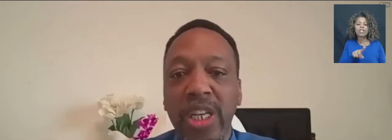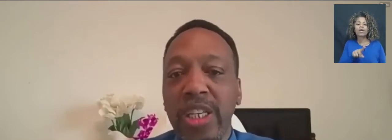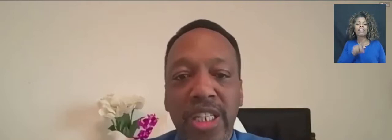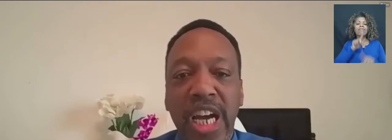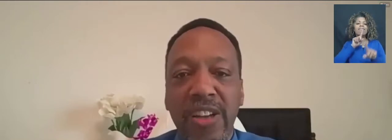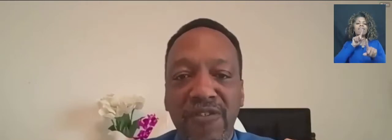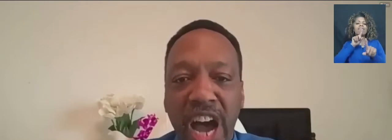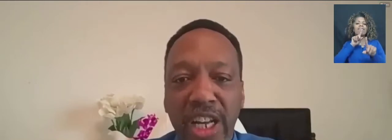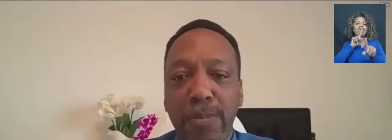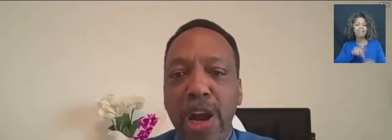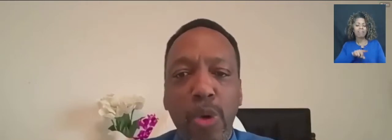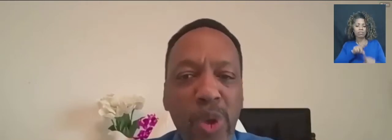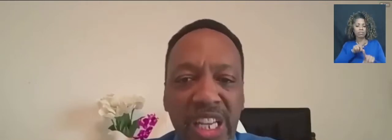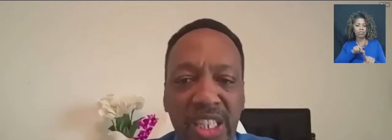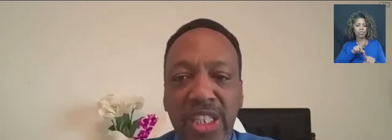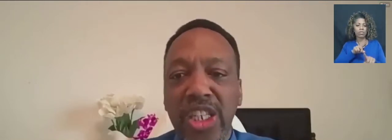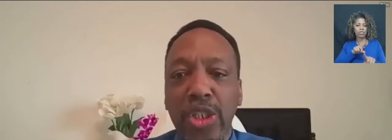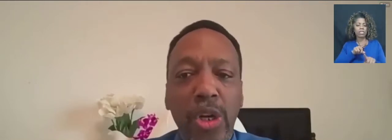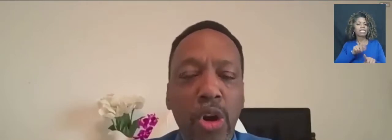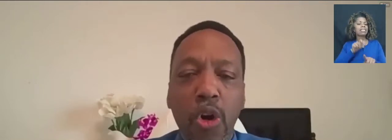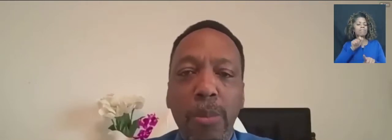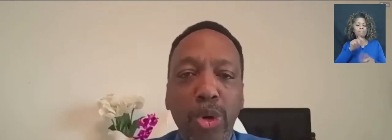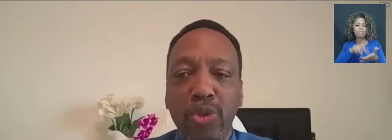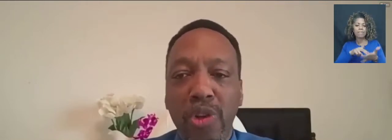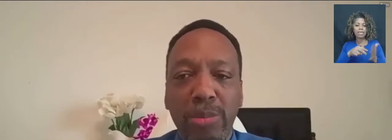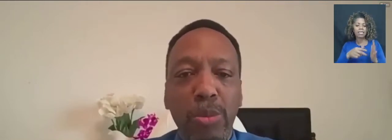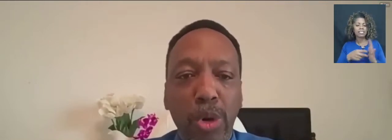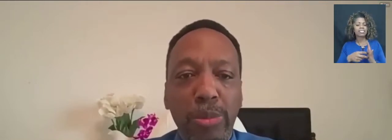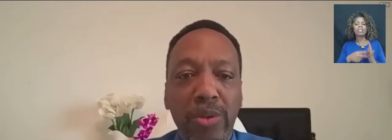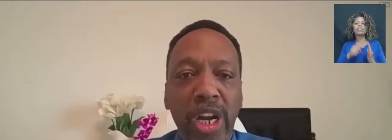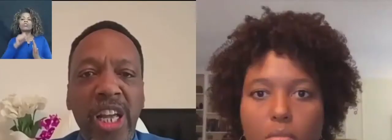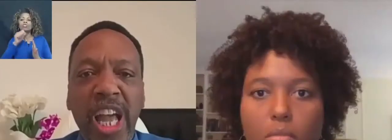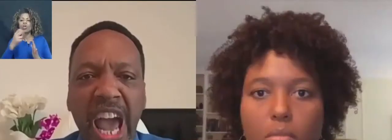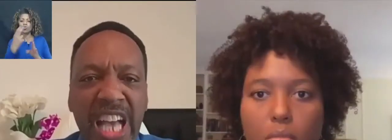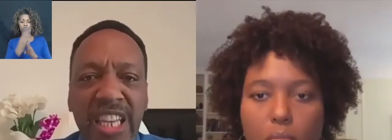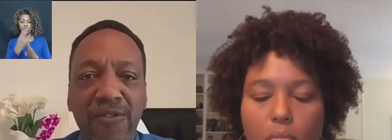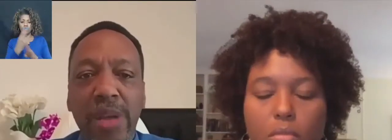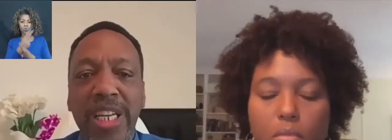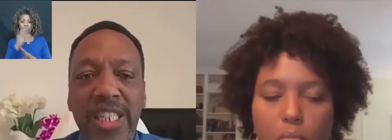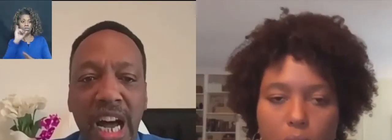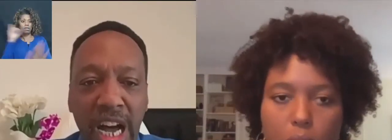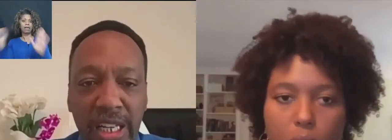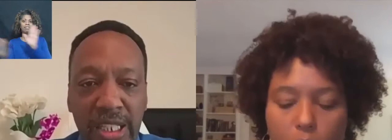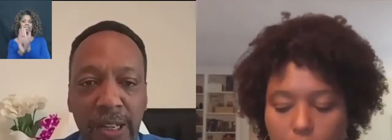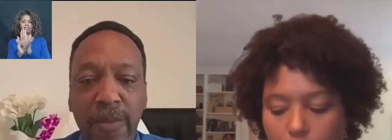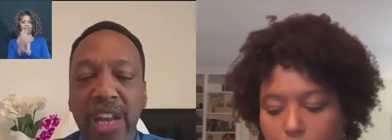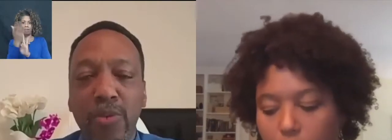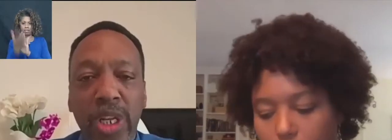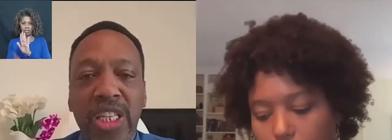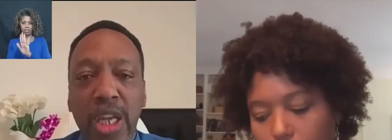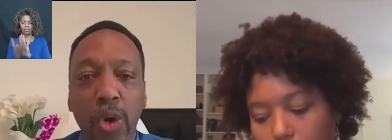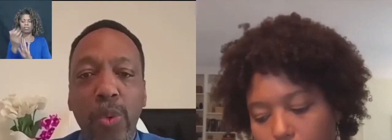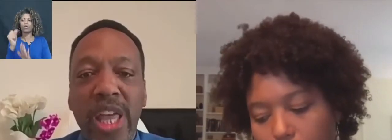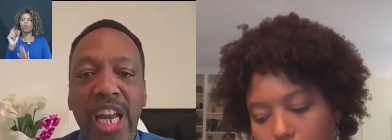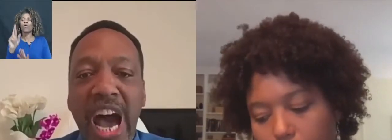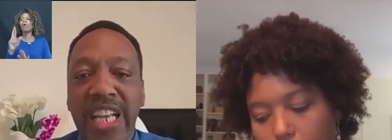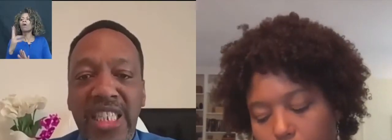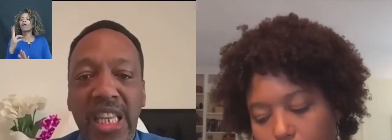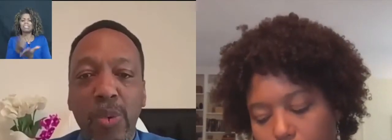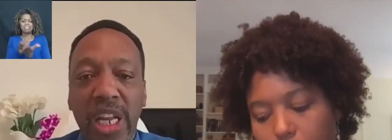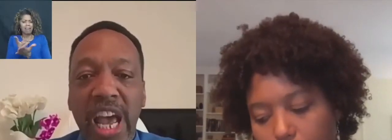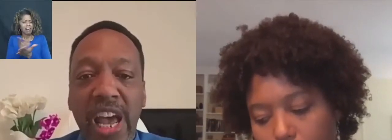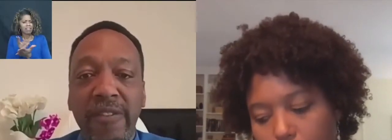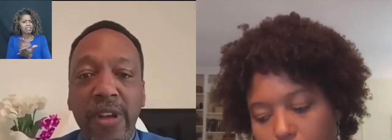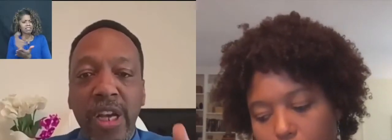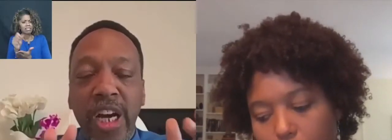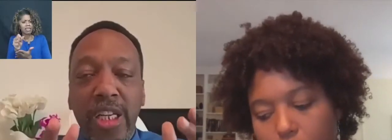potential, does not define us by our weakest condition or our most regrettable moment, right? Asset framing is honest, and it really is the only way that I see